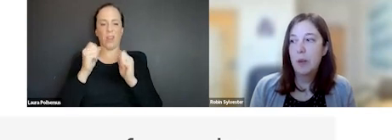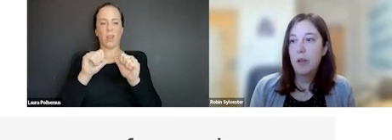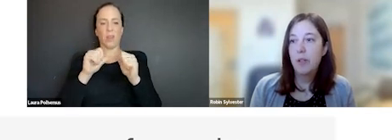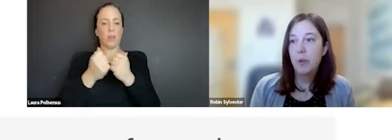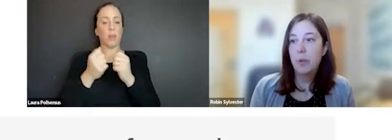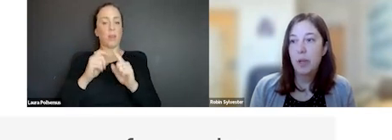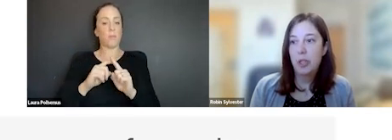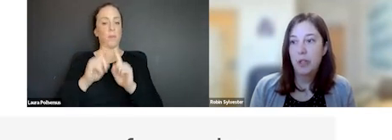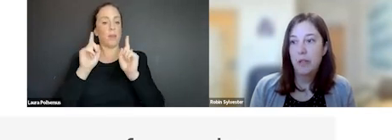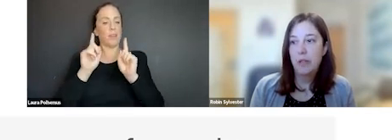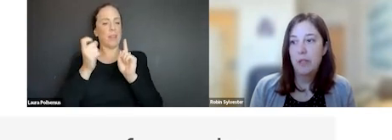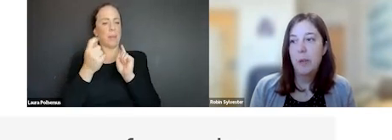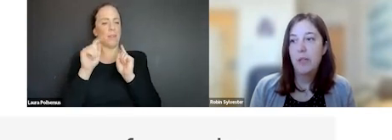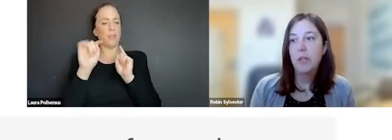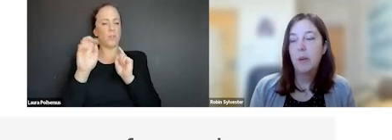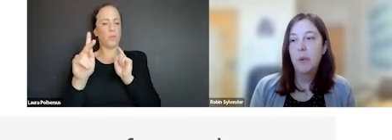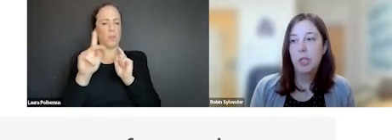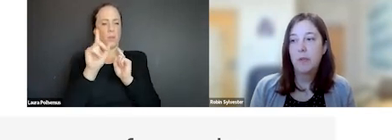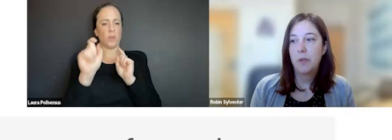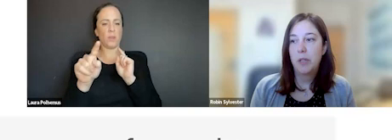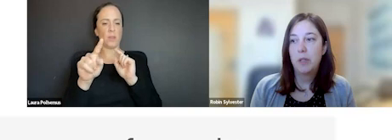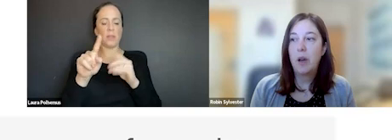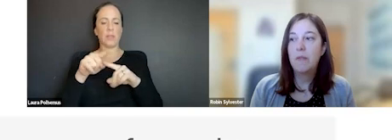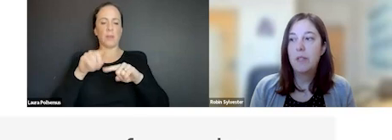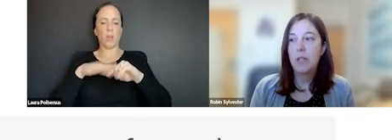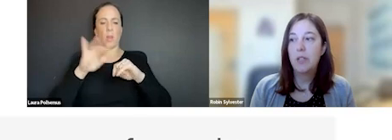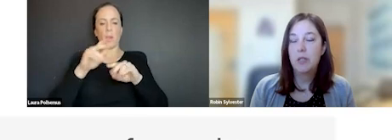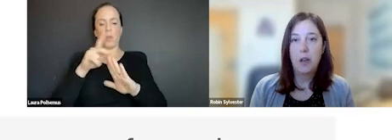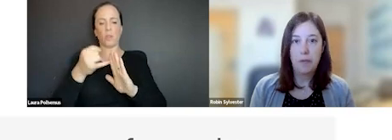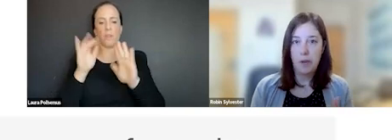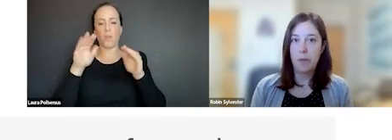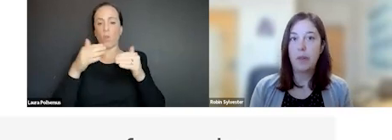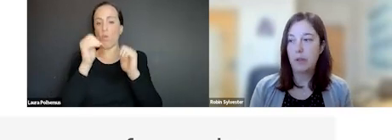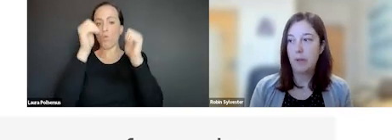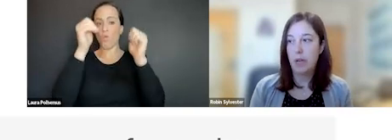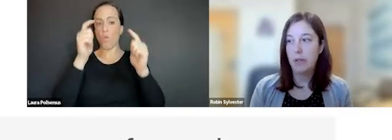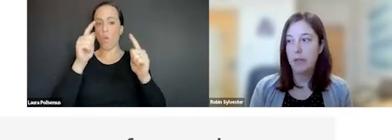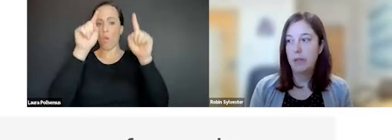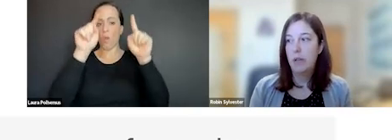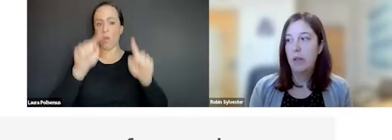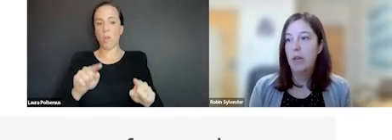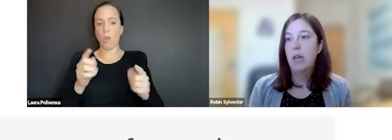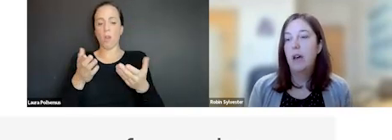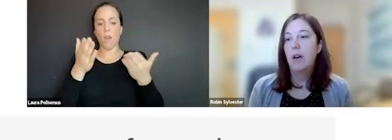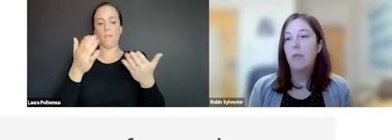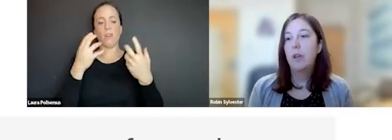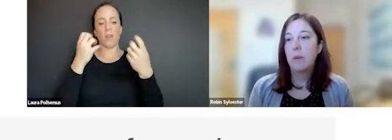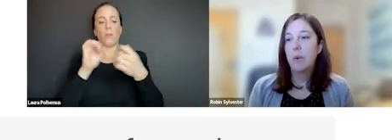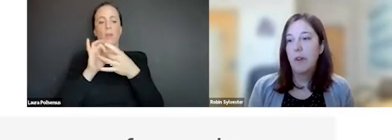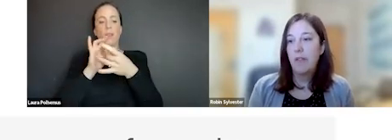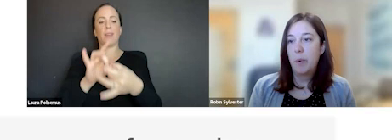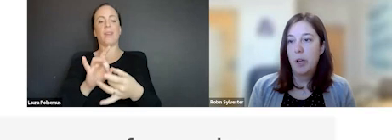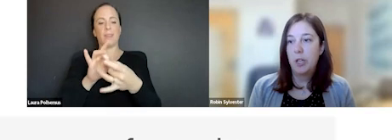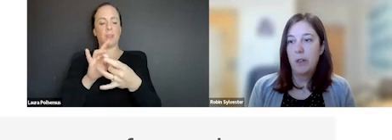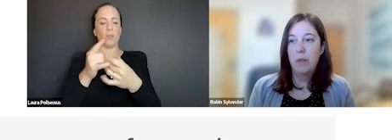However, this is somewhat of a trick question. Depending on the project focus, all of these agencies offer health-related grants. For